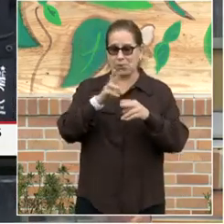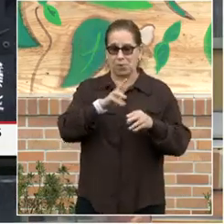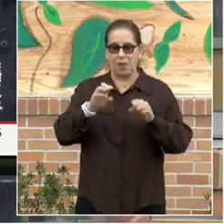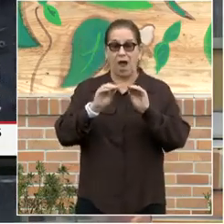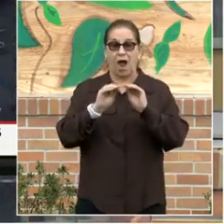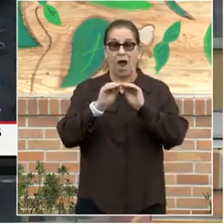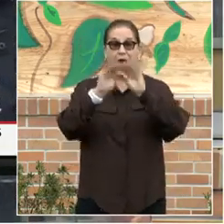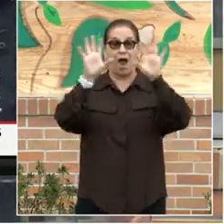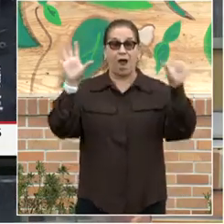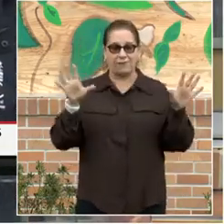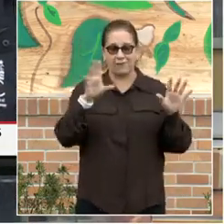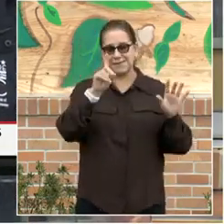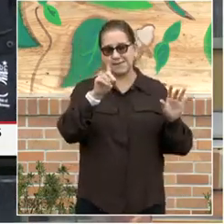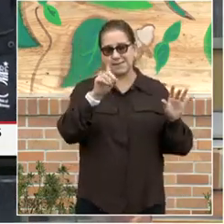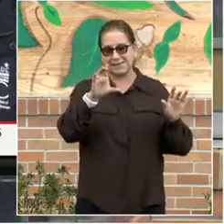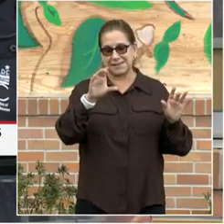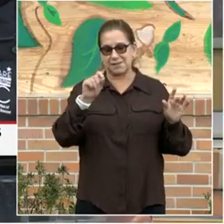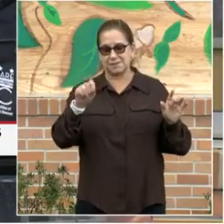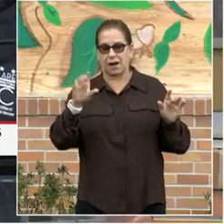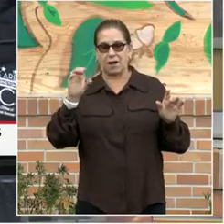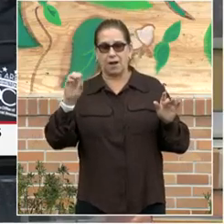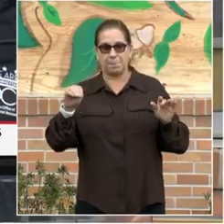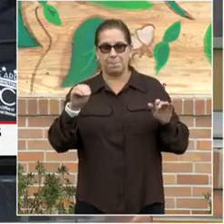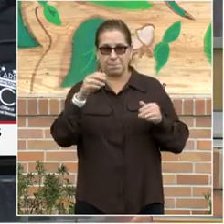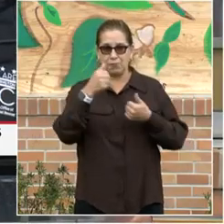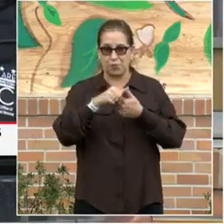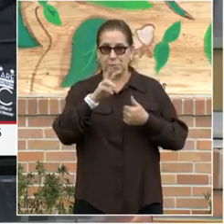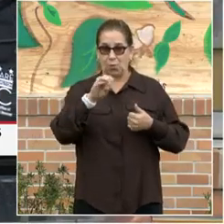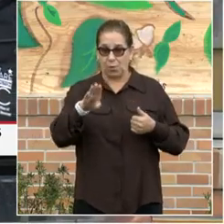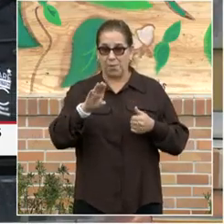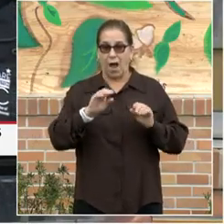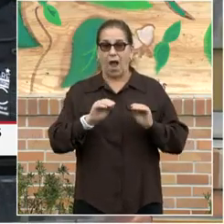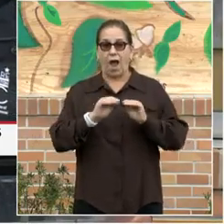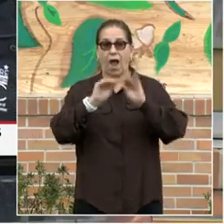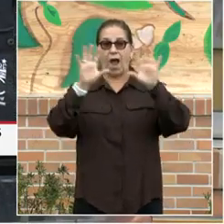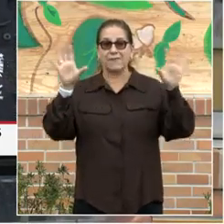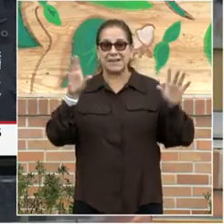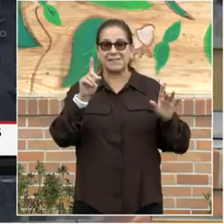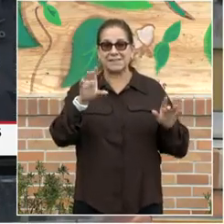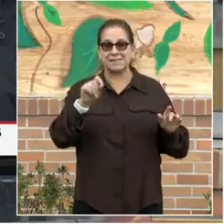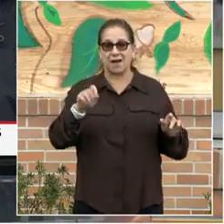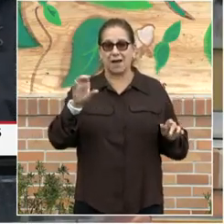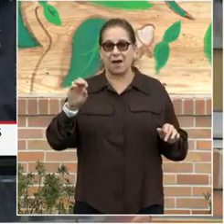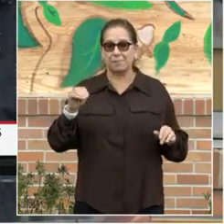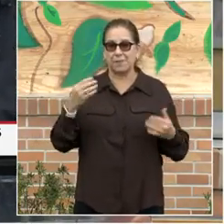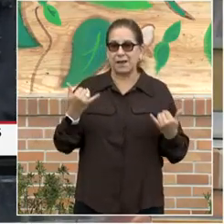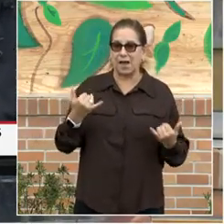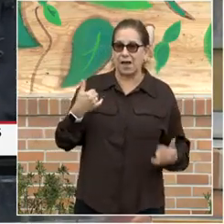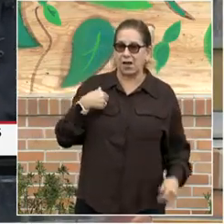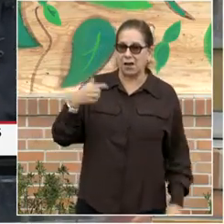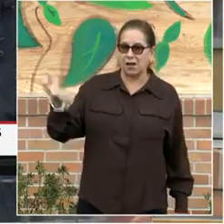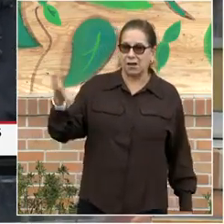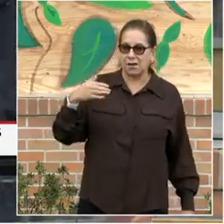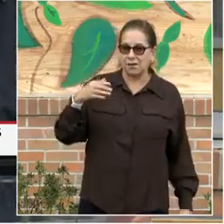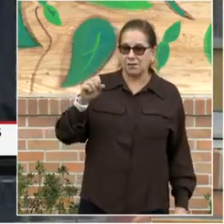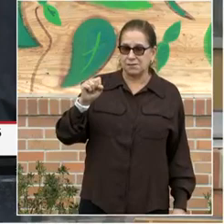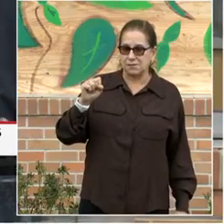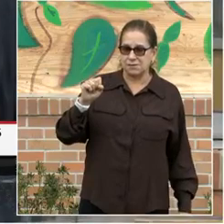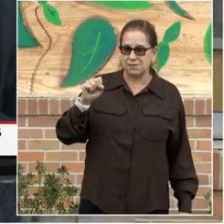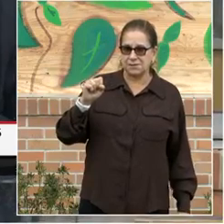So I want you to check that out. If you have questions, Tim Sabanglay, let's raise your hands again and your umbrellas. Let's give them a round of